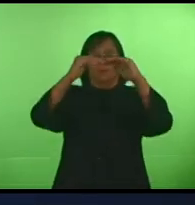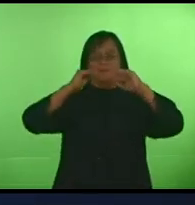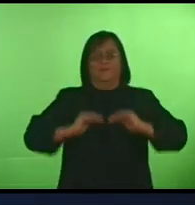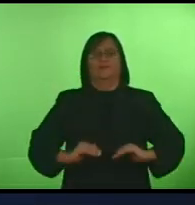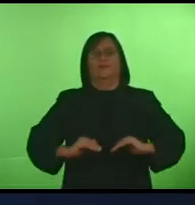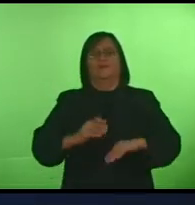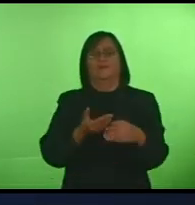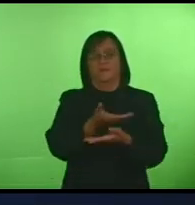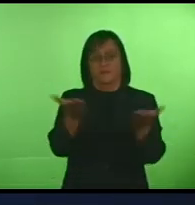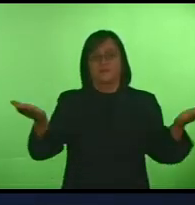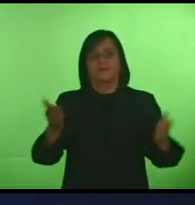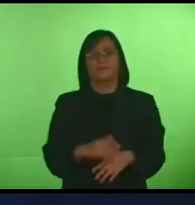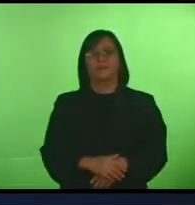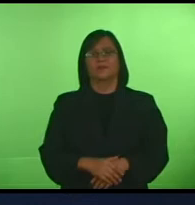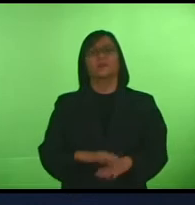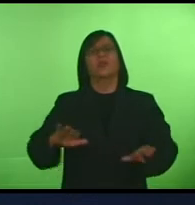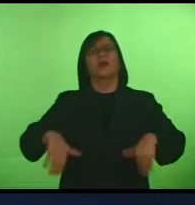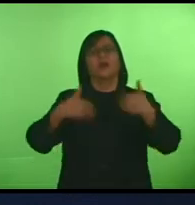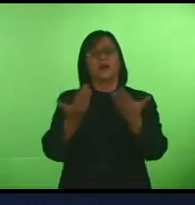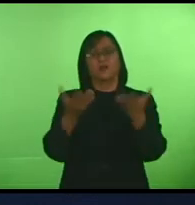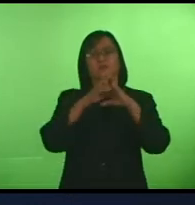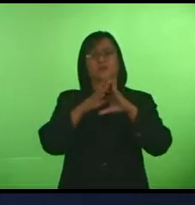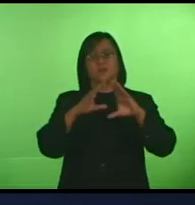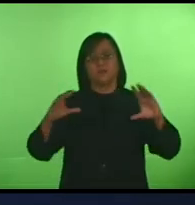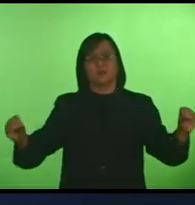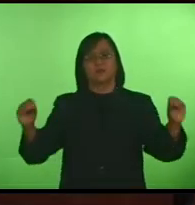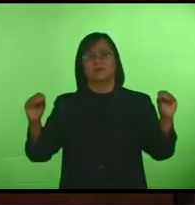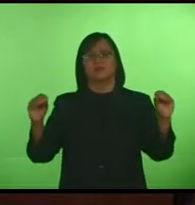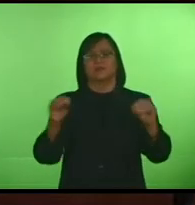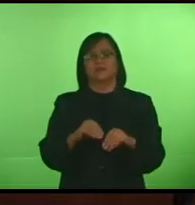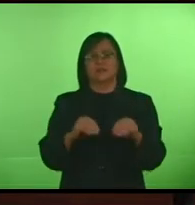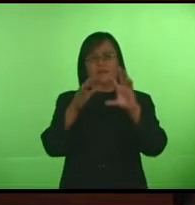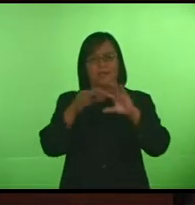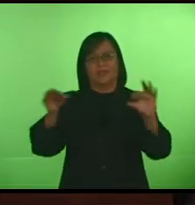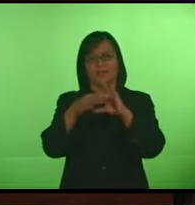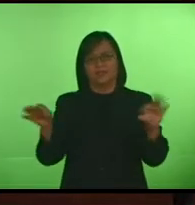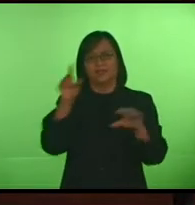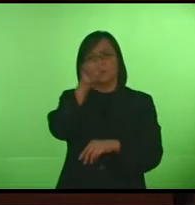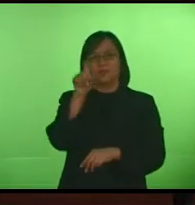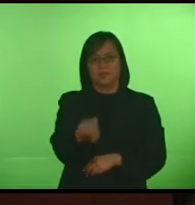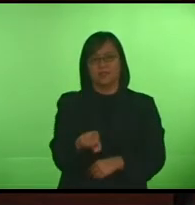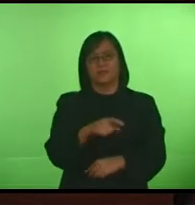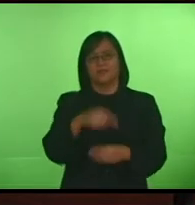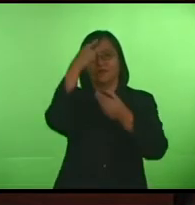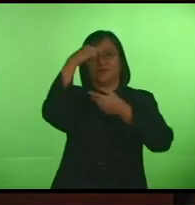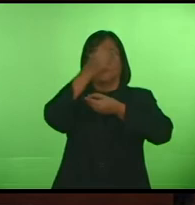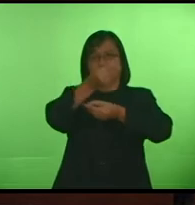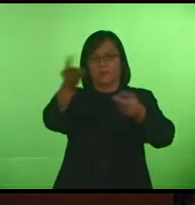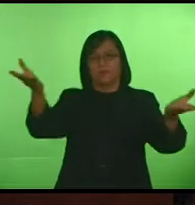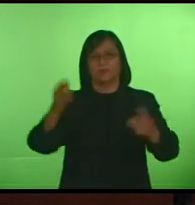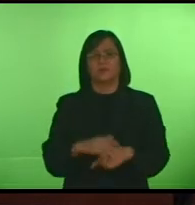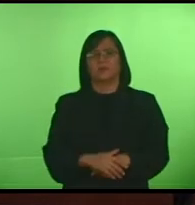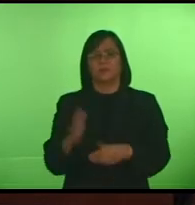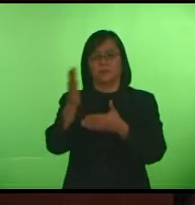Next, students, is how do you tackle essay questions? For your information, students, part